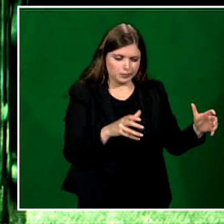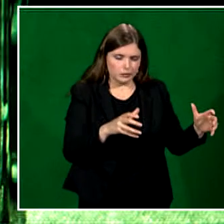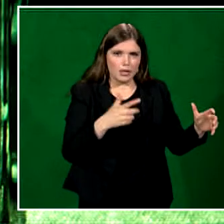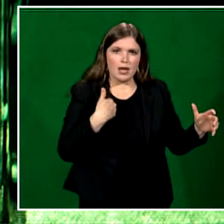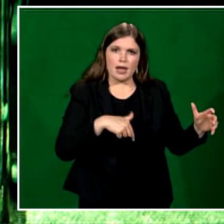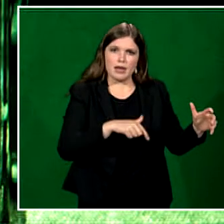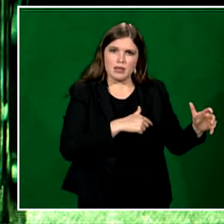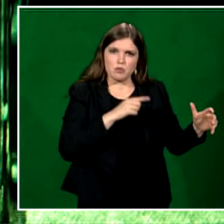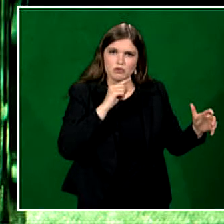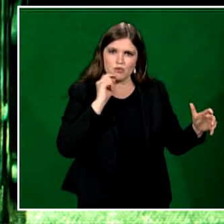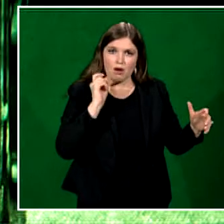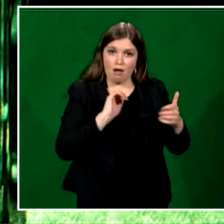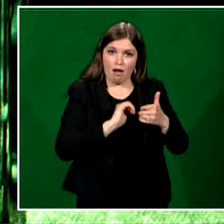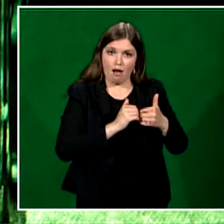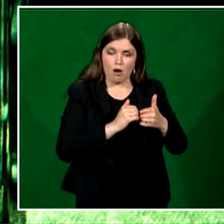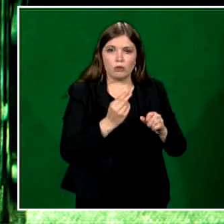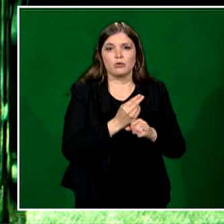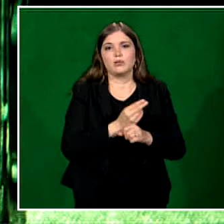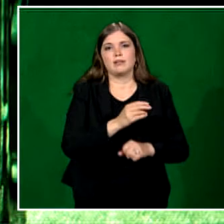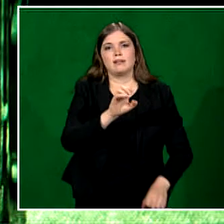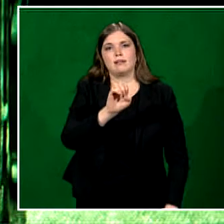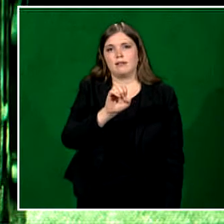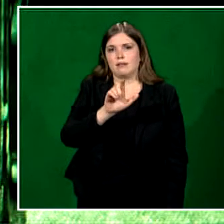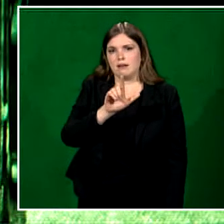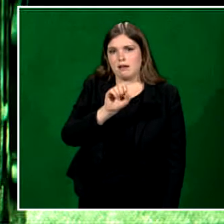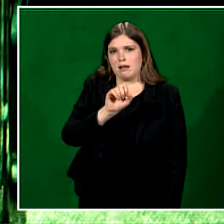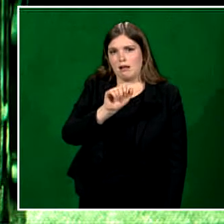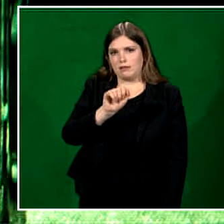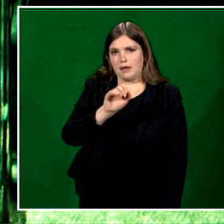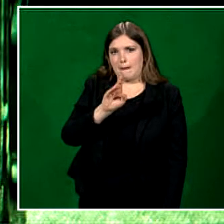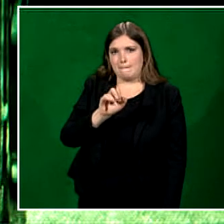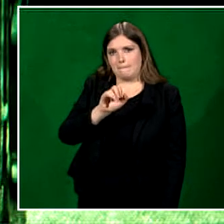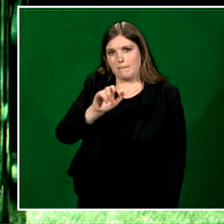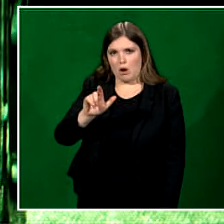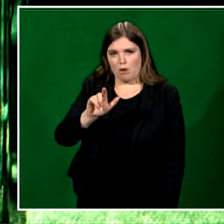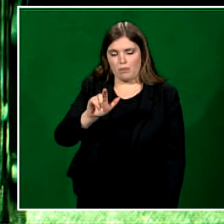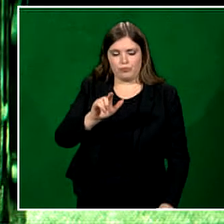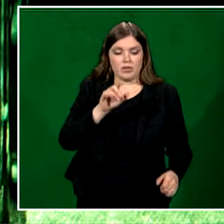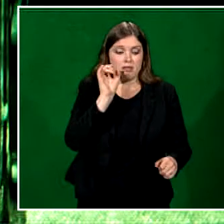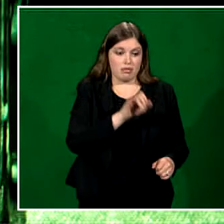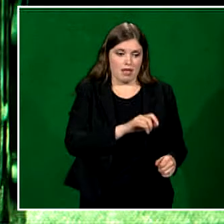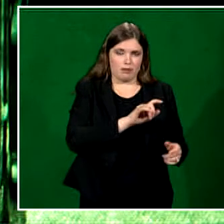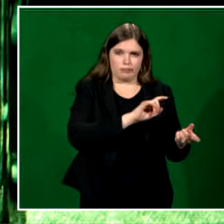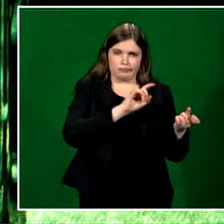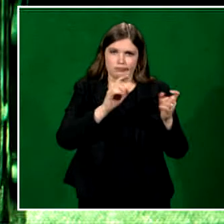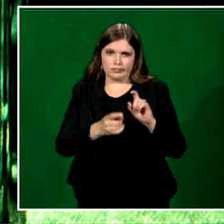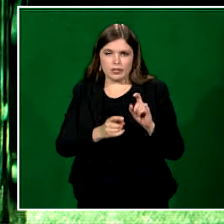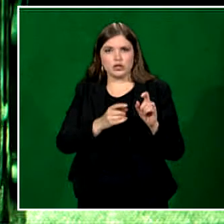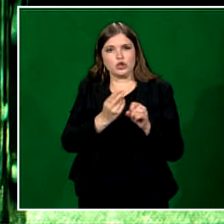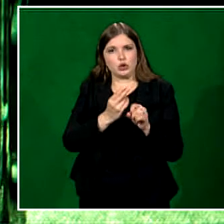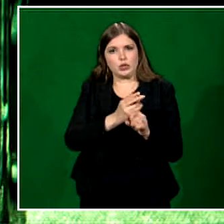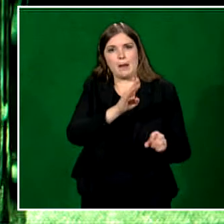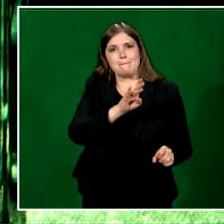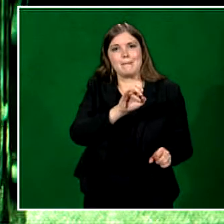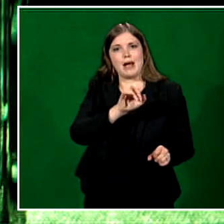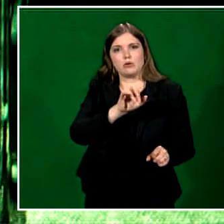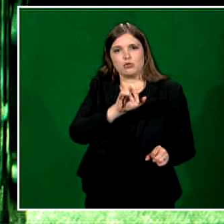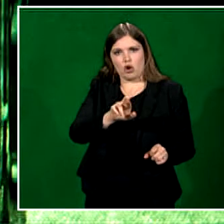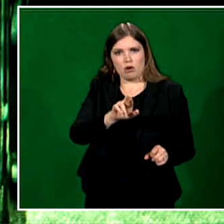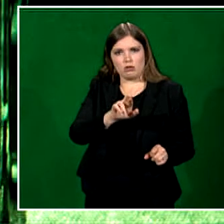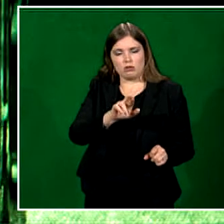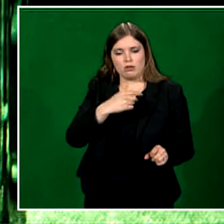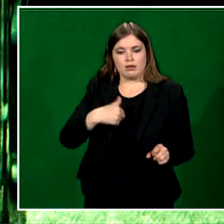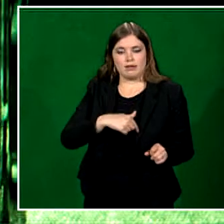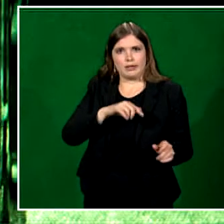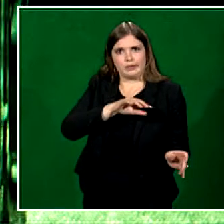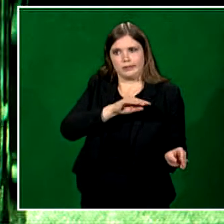barrel, we will paralyze the pineapple waste into biochar. Then the biochar will be applied as a soil amendment. And when the